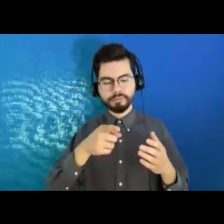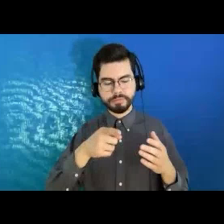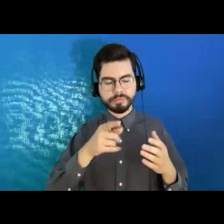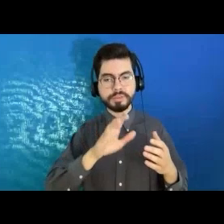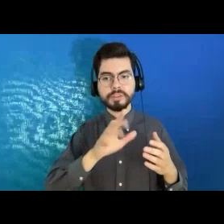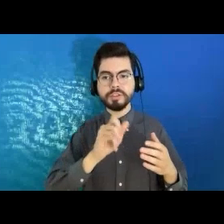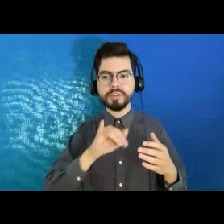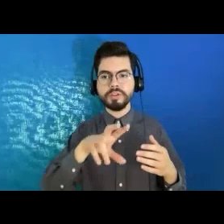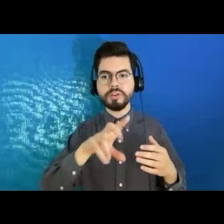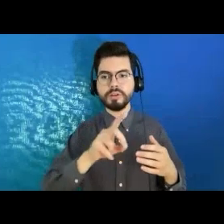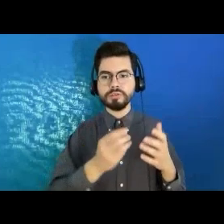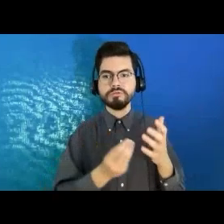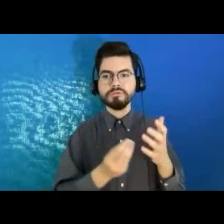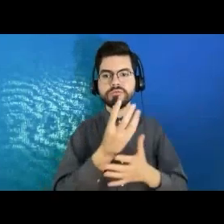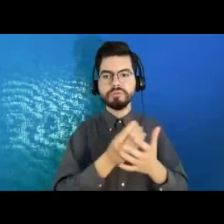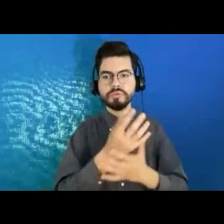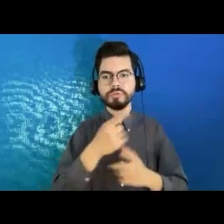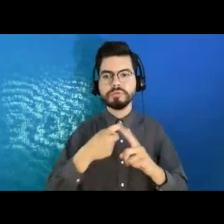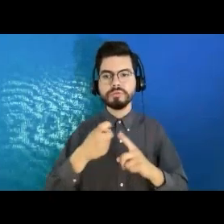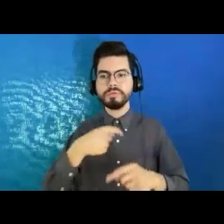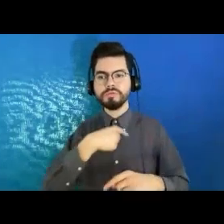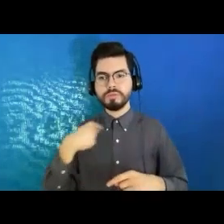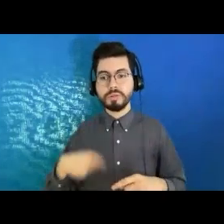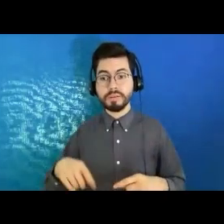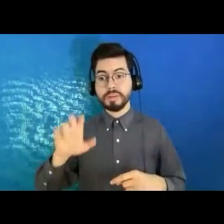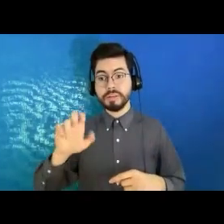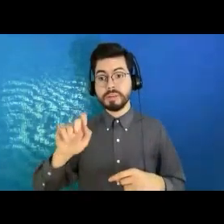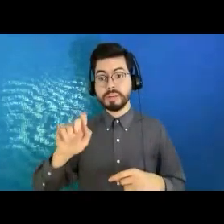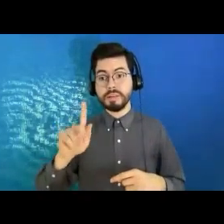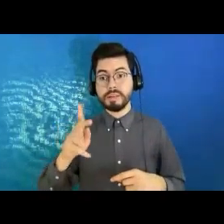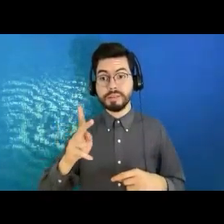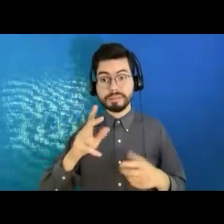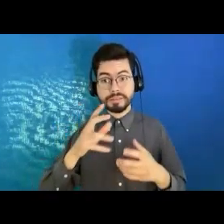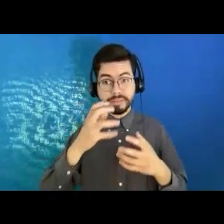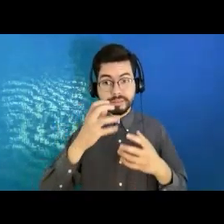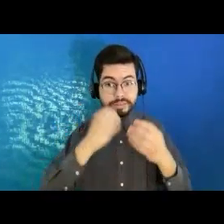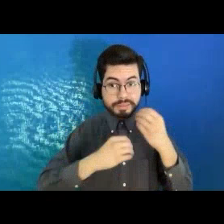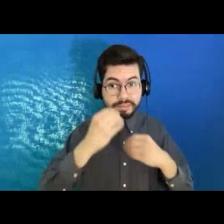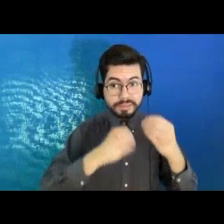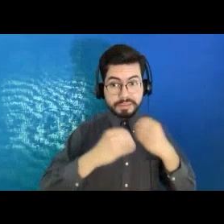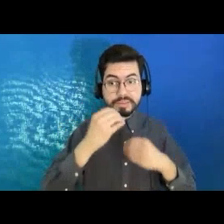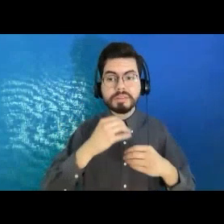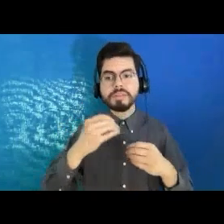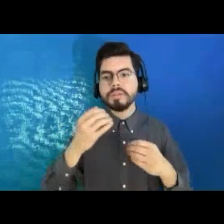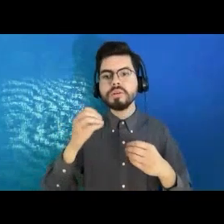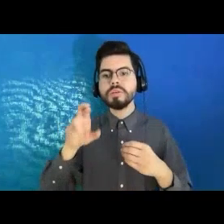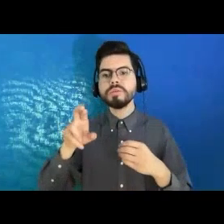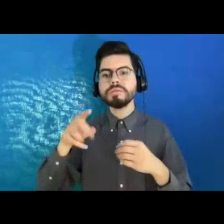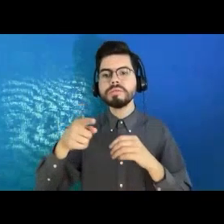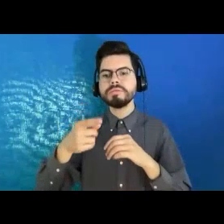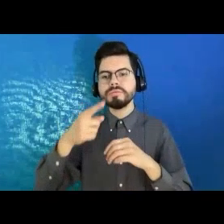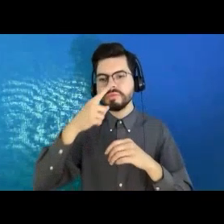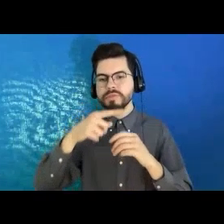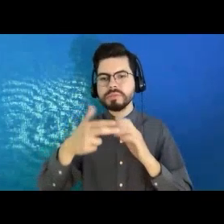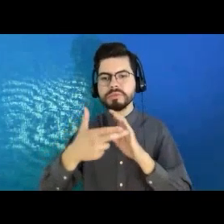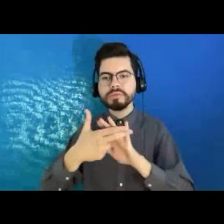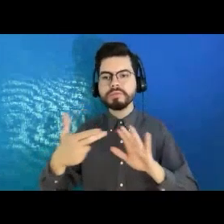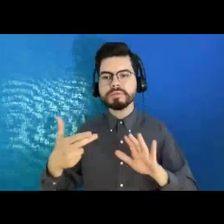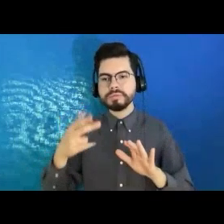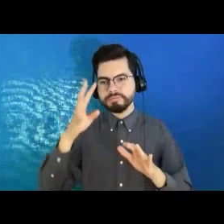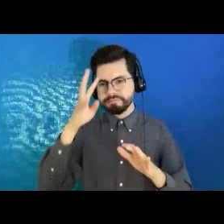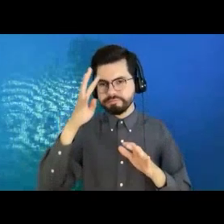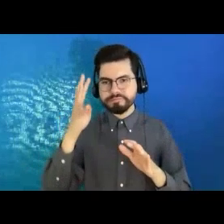DNA barcode wasn't correct to begin with and someone put a false ID on it? So I would just say like that it's really exciting